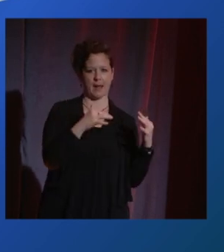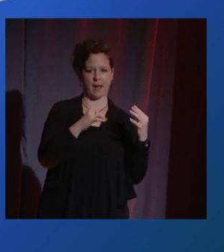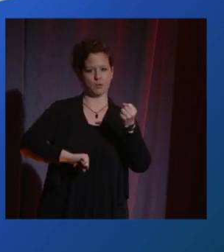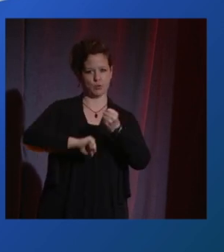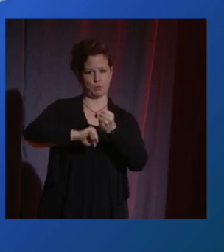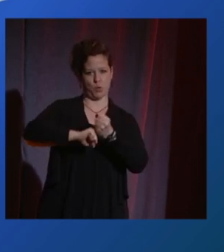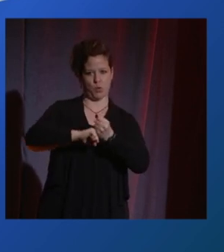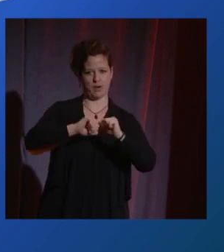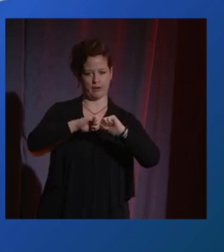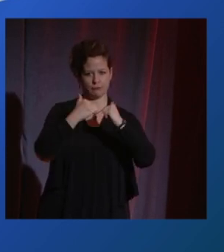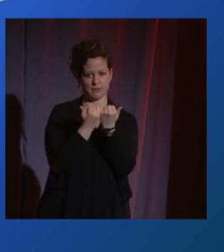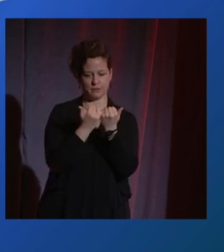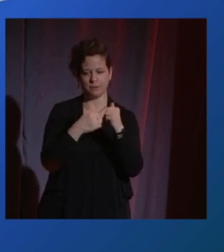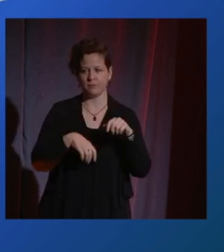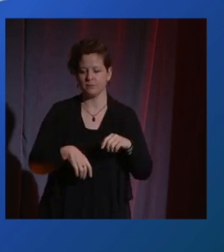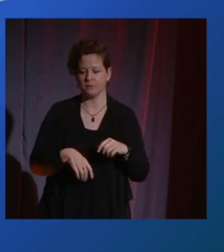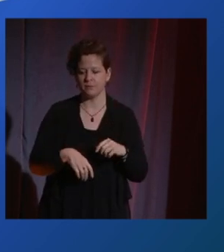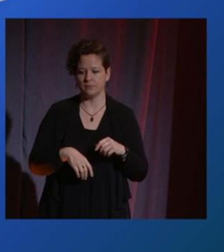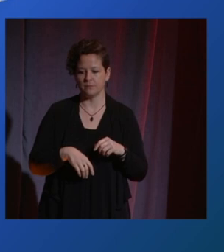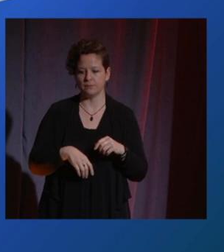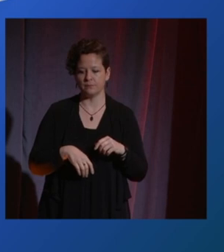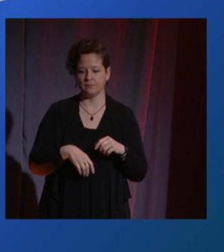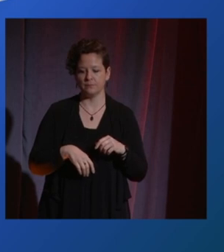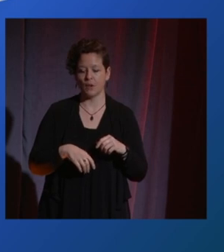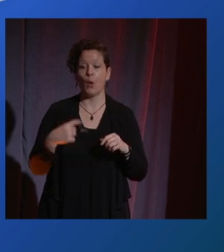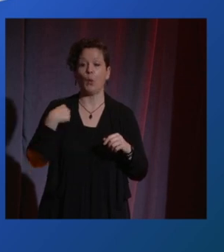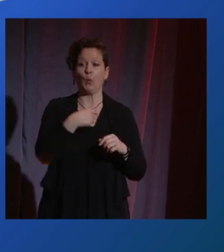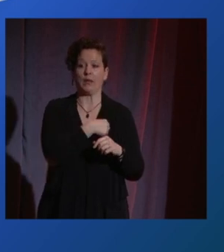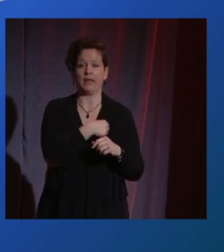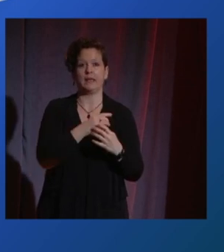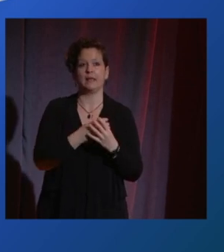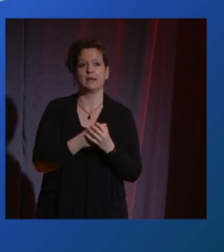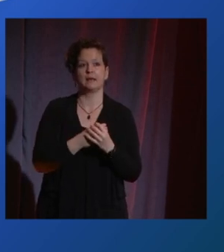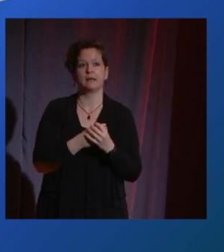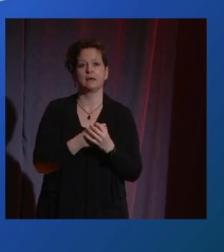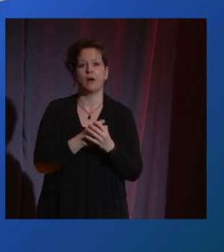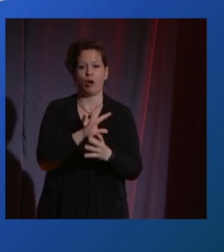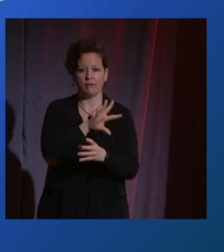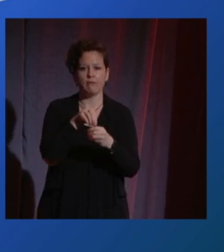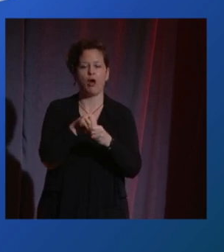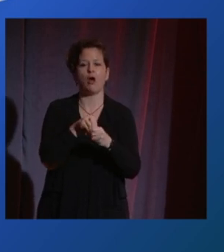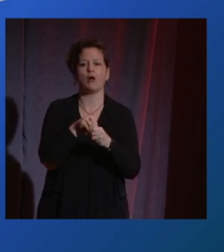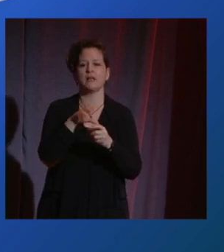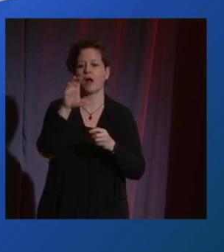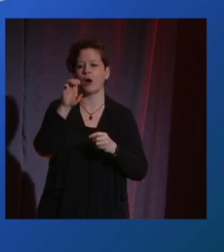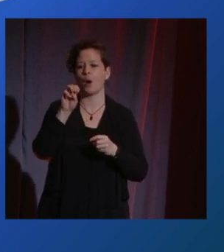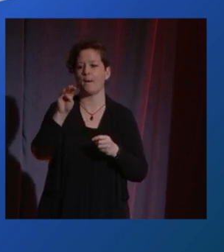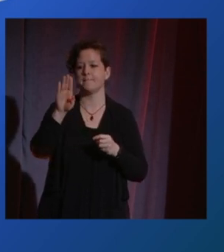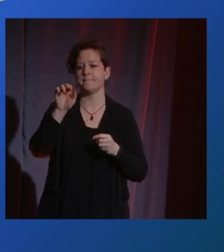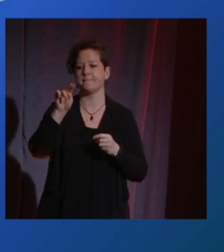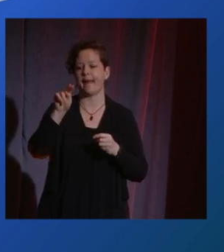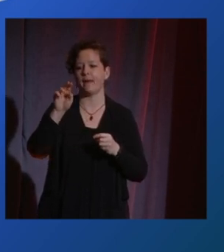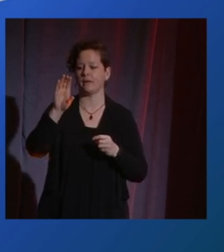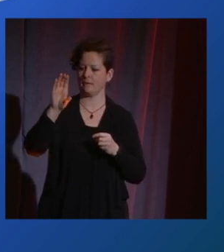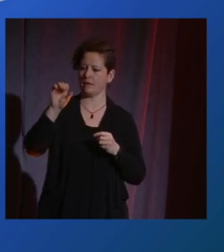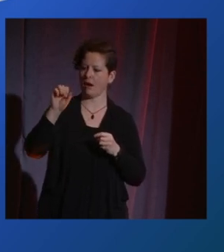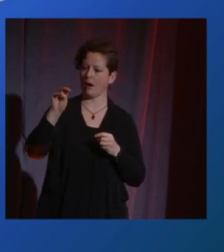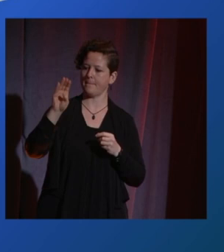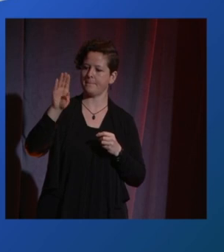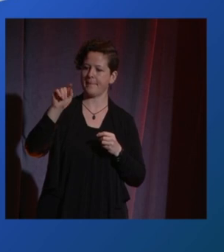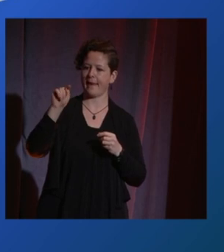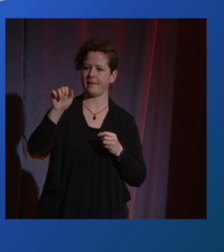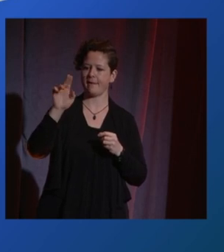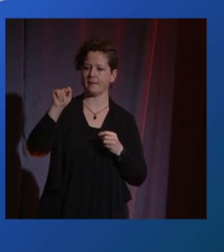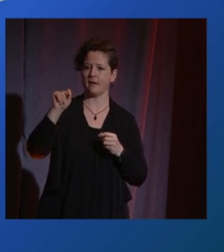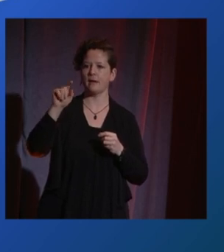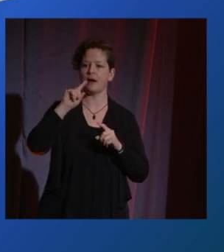we are immersed in combatant commands probably an average of about 100 people